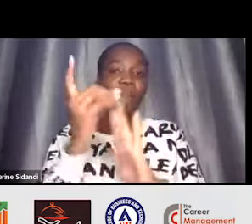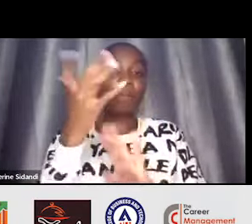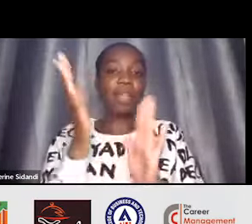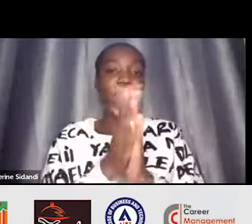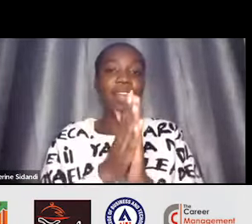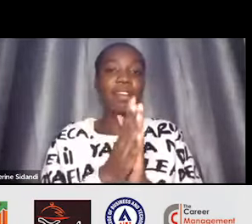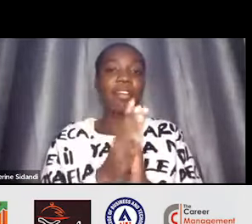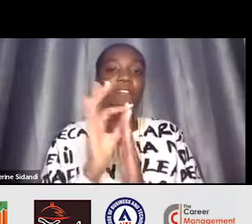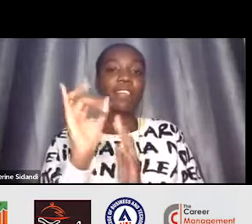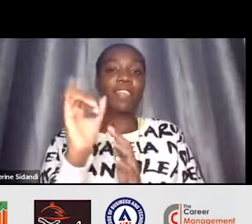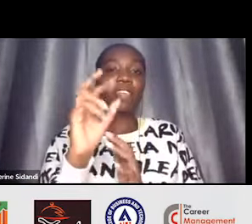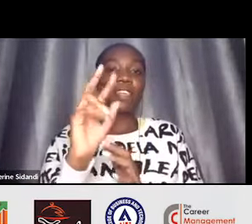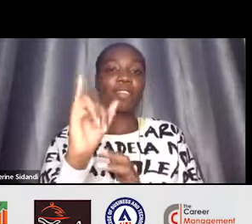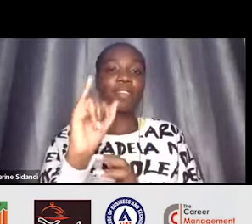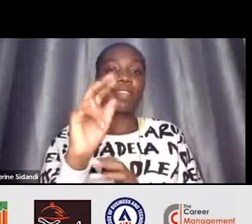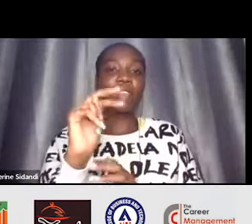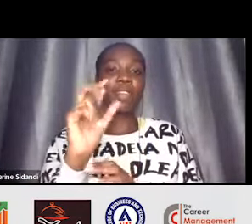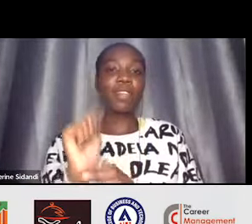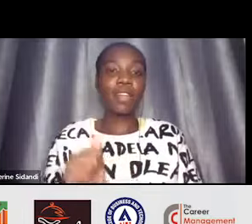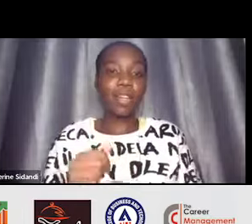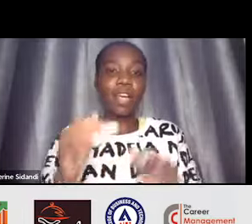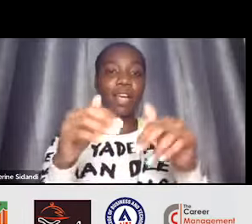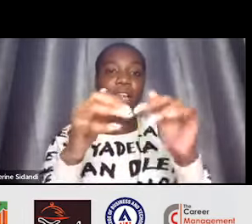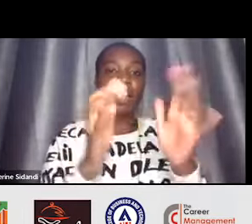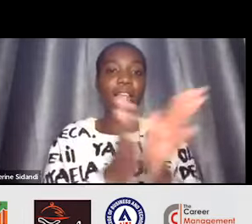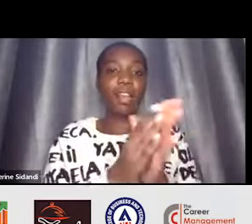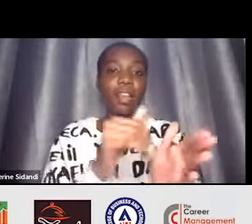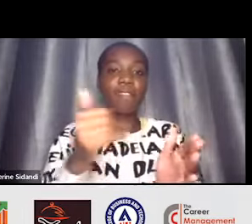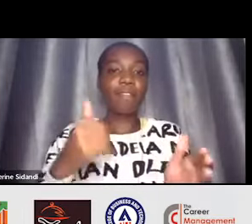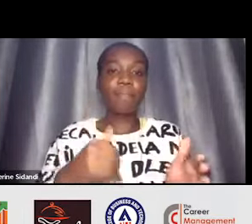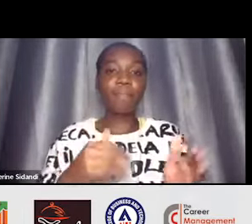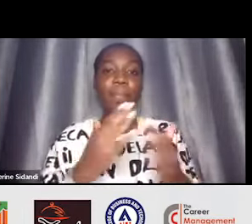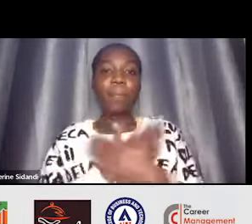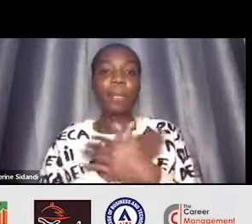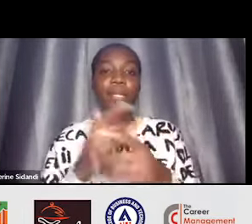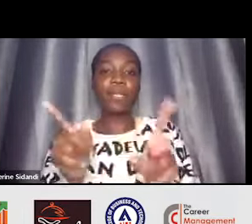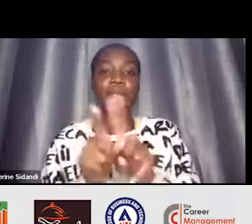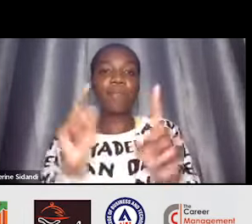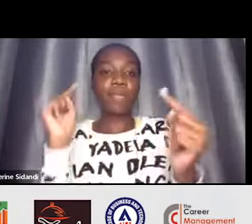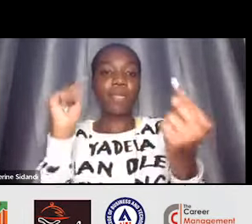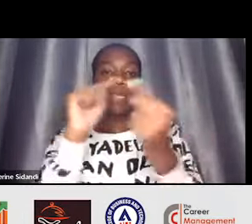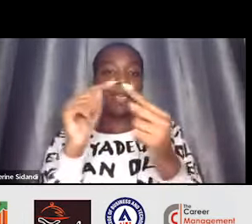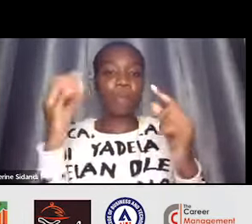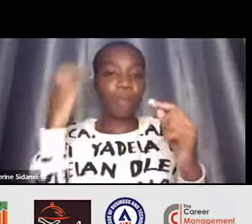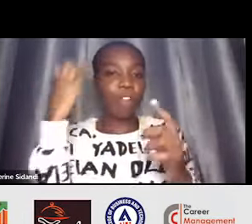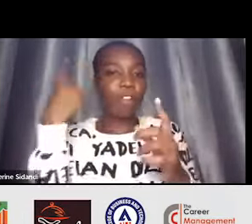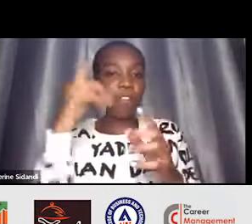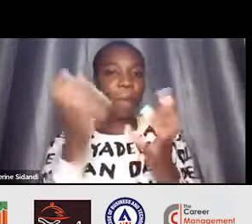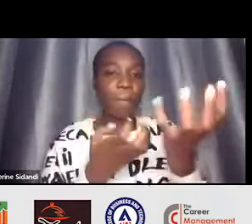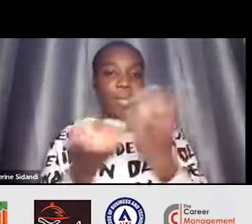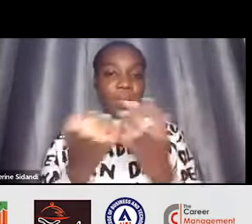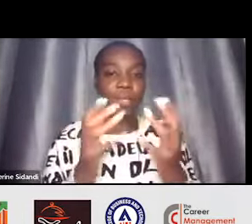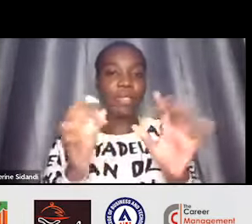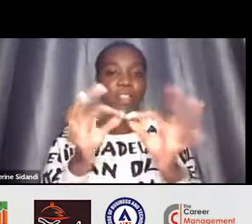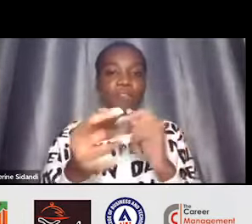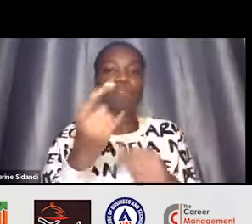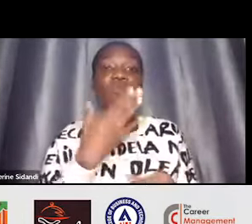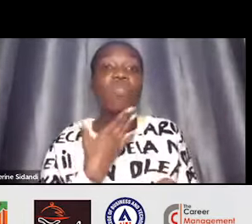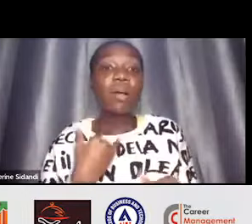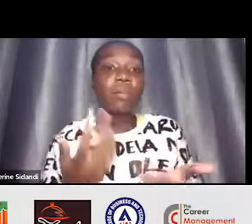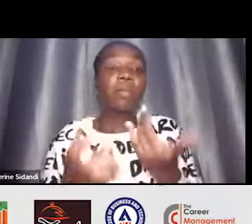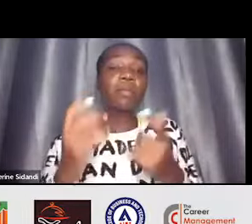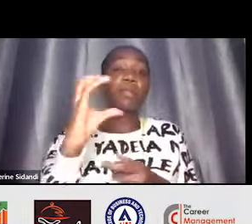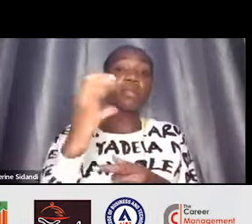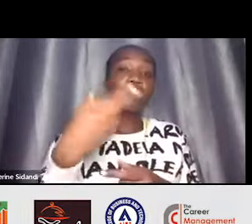Fina Gardens. We also have other partners like Ames College of Business and Technology if you're looking to take on your CHRP. We also